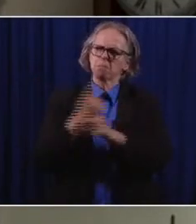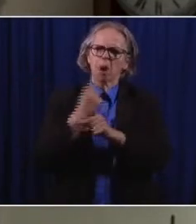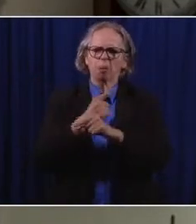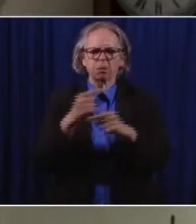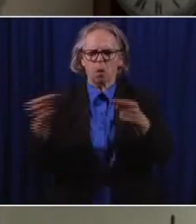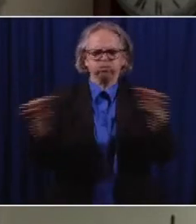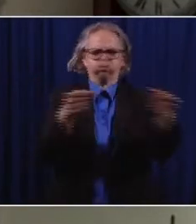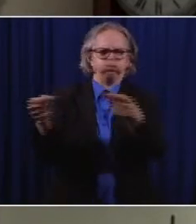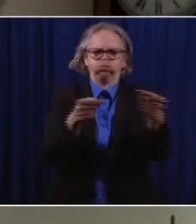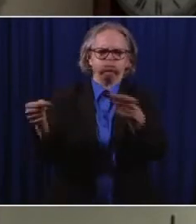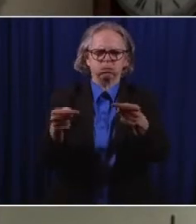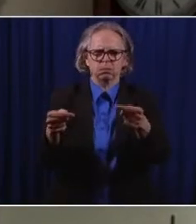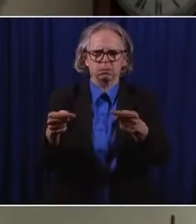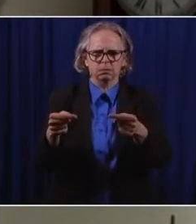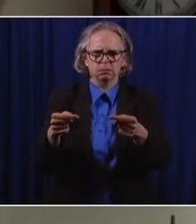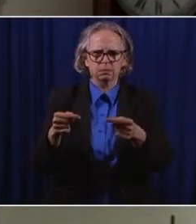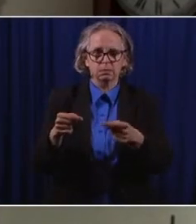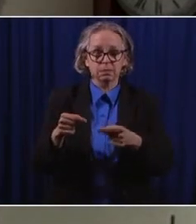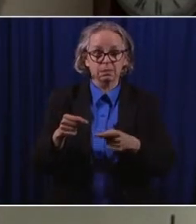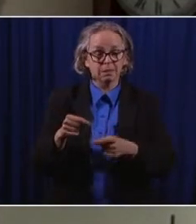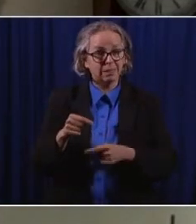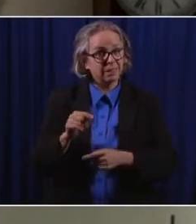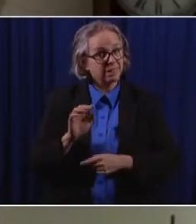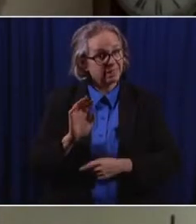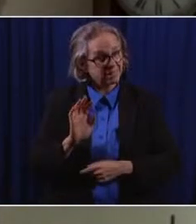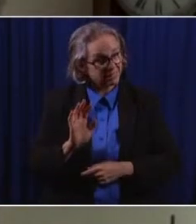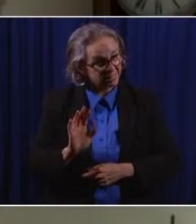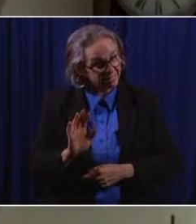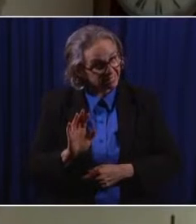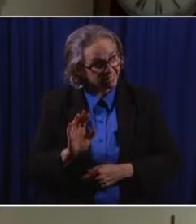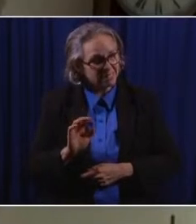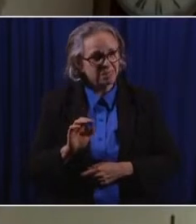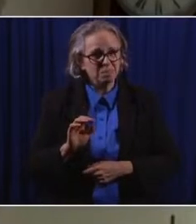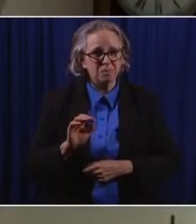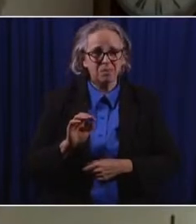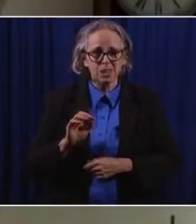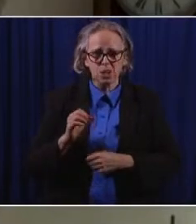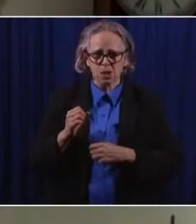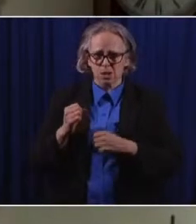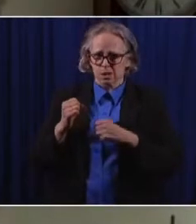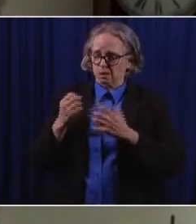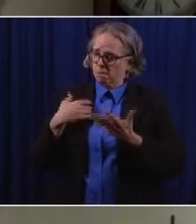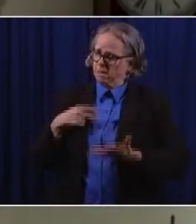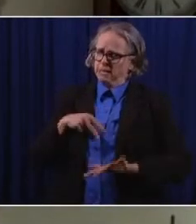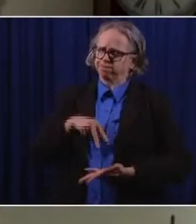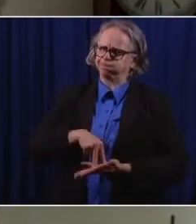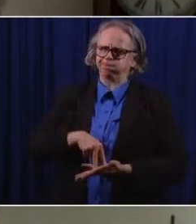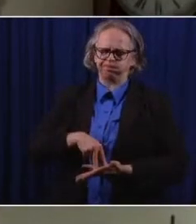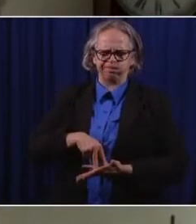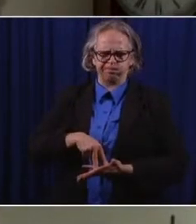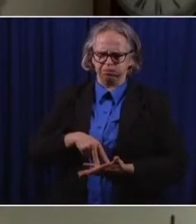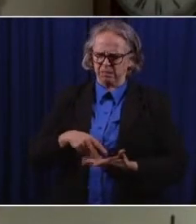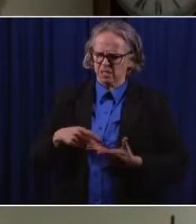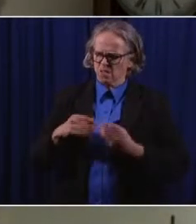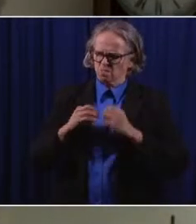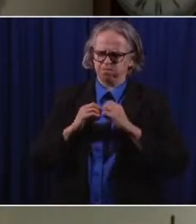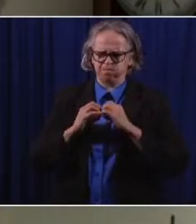This is a robust, as I described it a moment ago, a robust discussion,